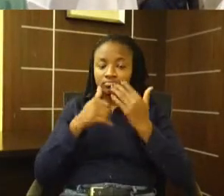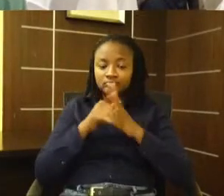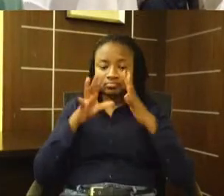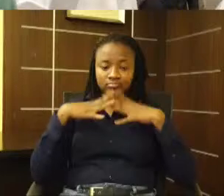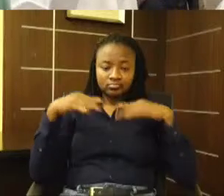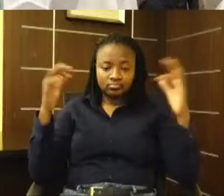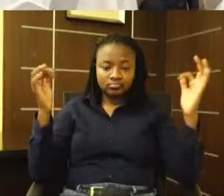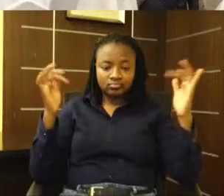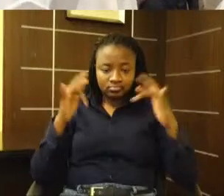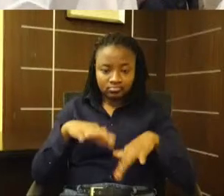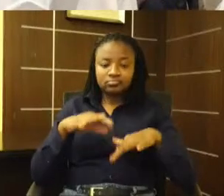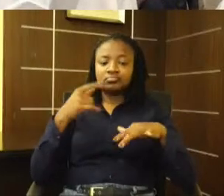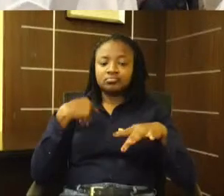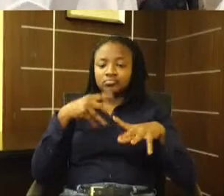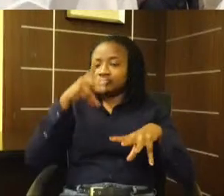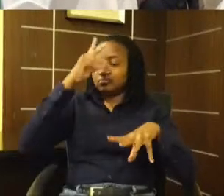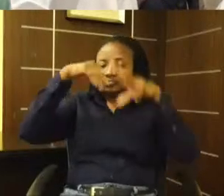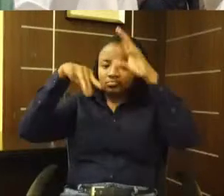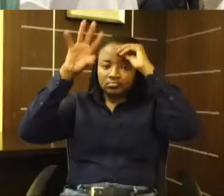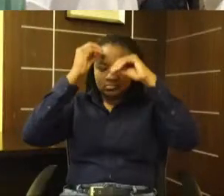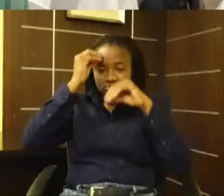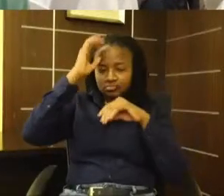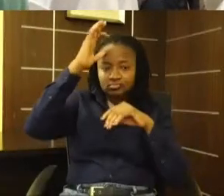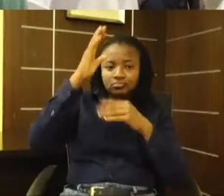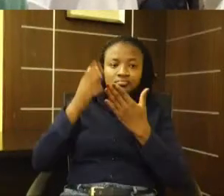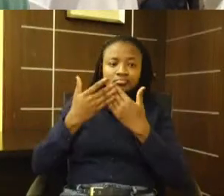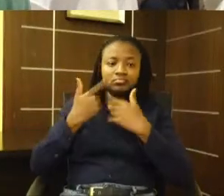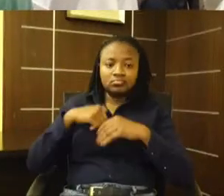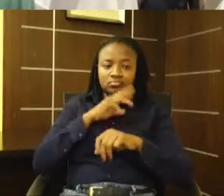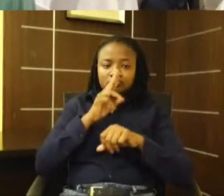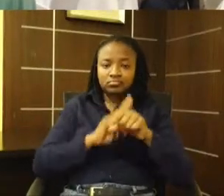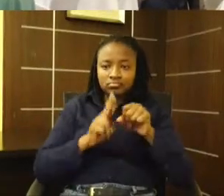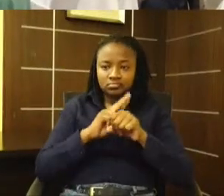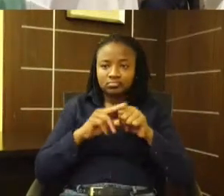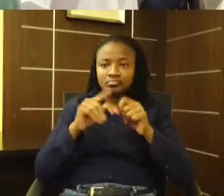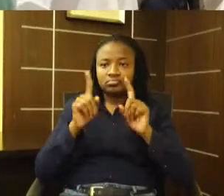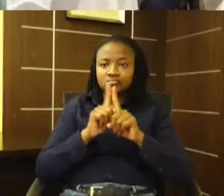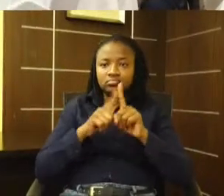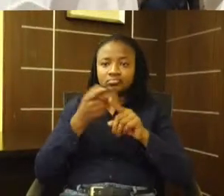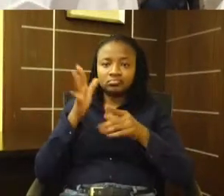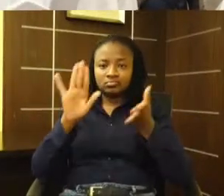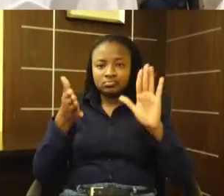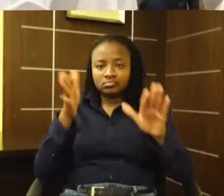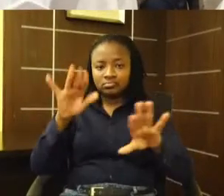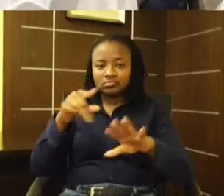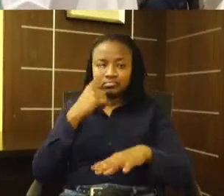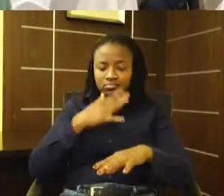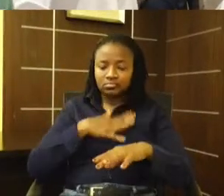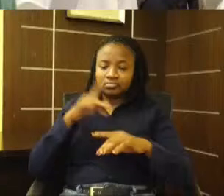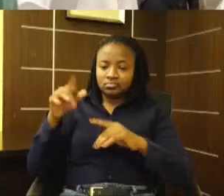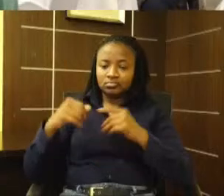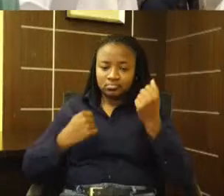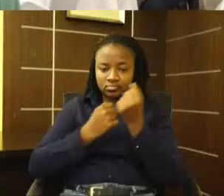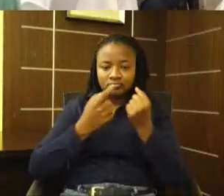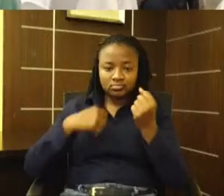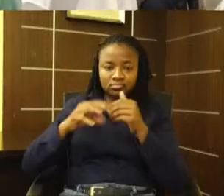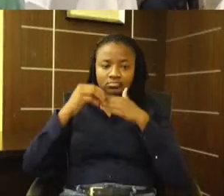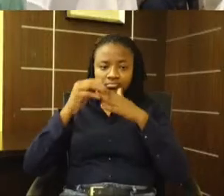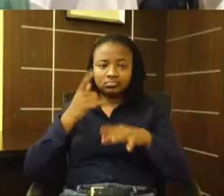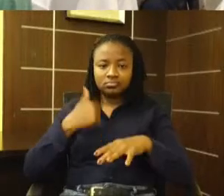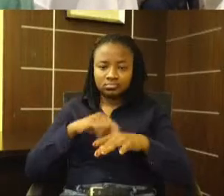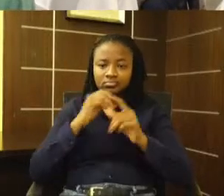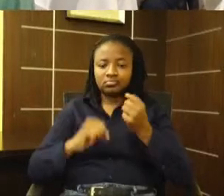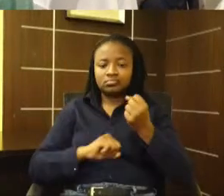knowledge, that we'll put them into use. And as we head home, also be with us, guide us, be with our